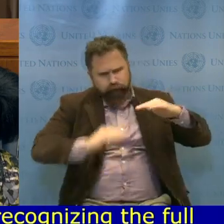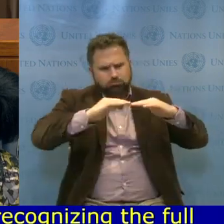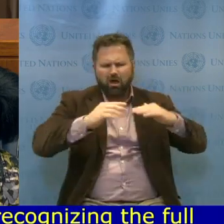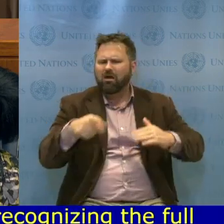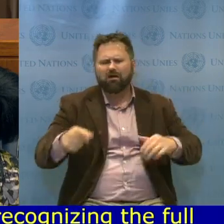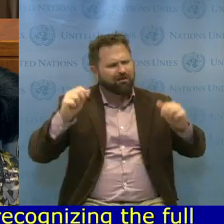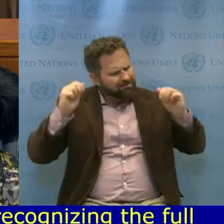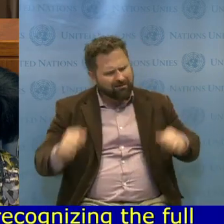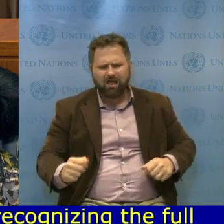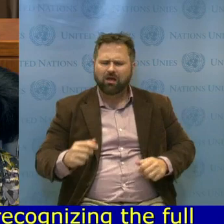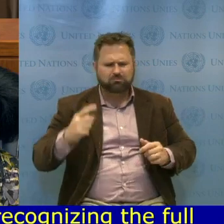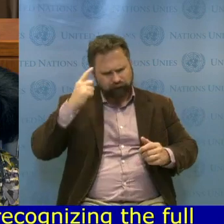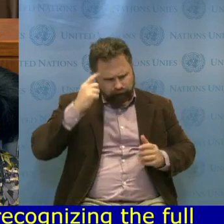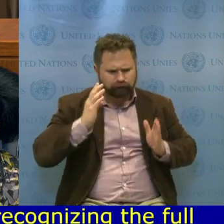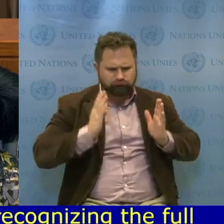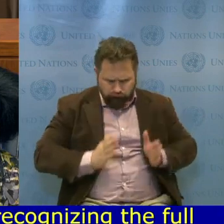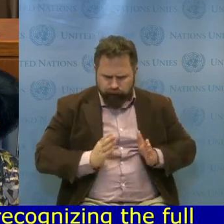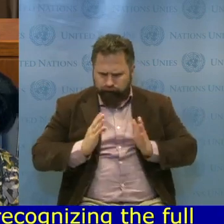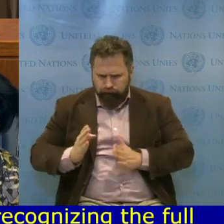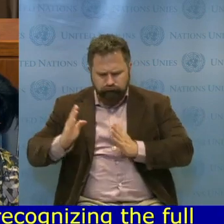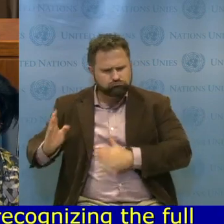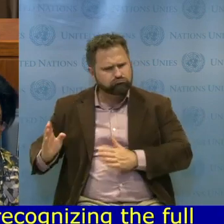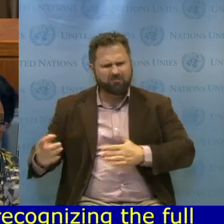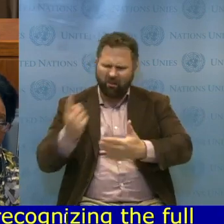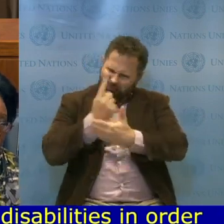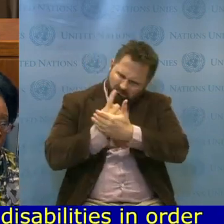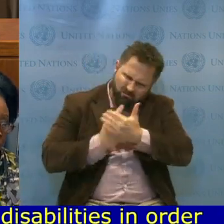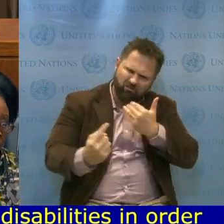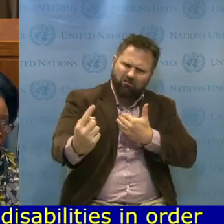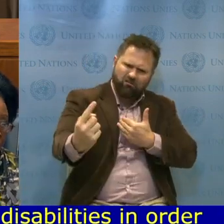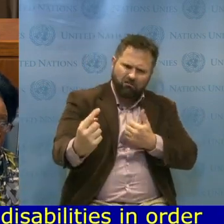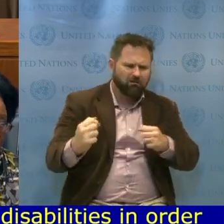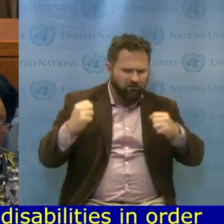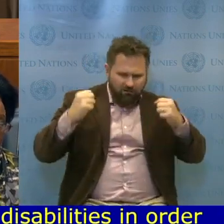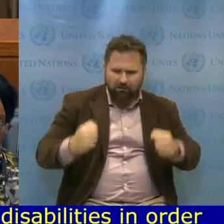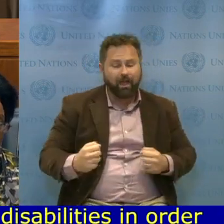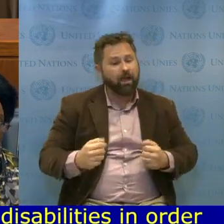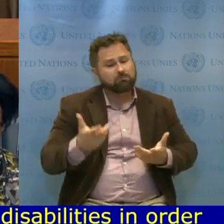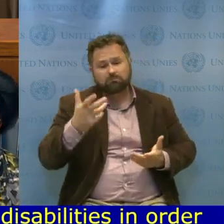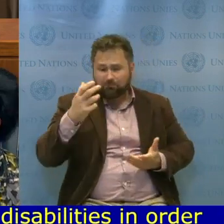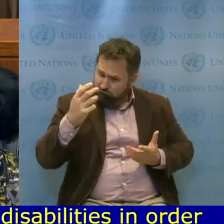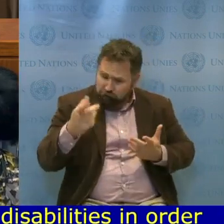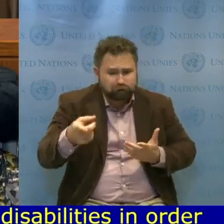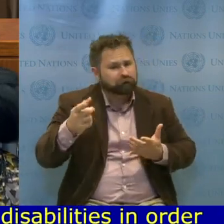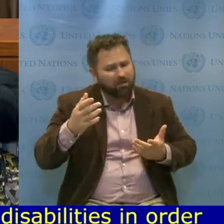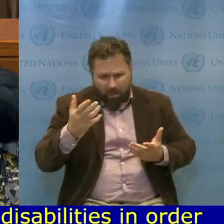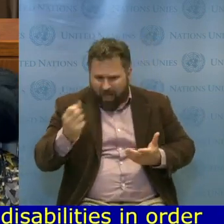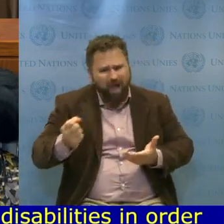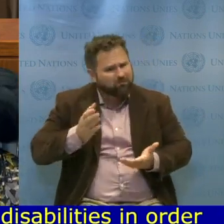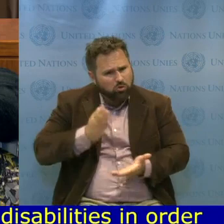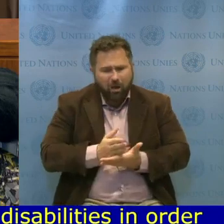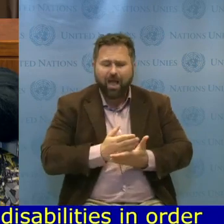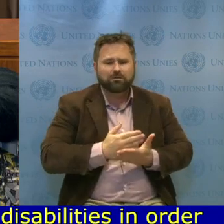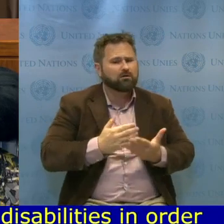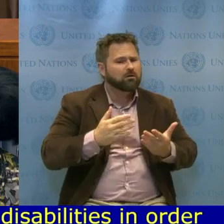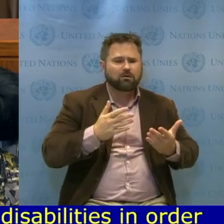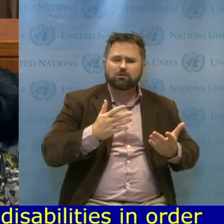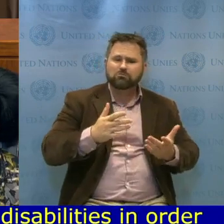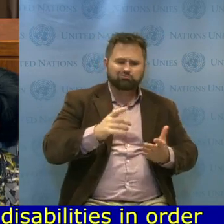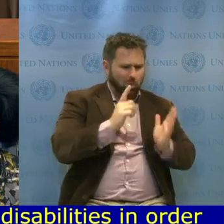decisions and be legally competent in all aspects of their lives.